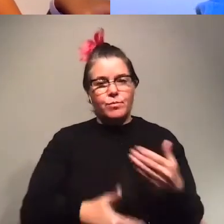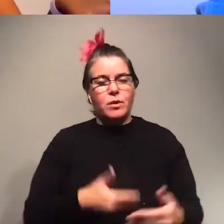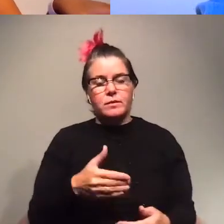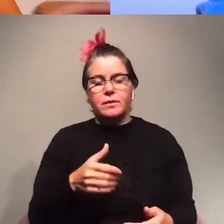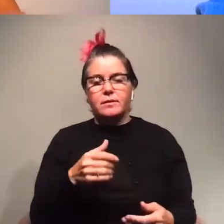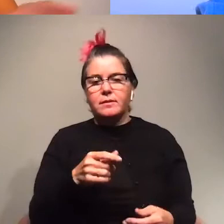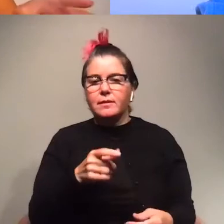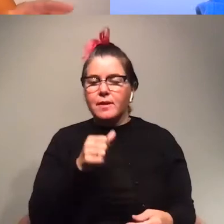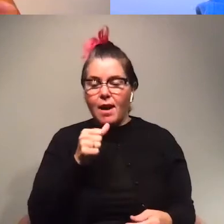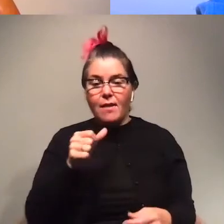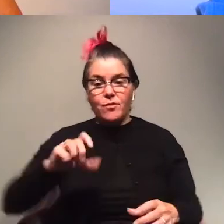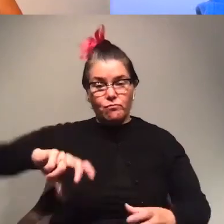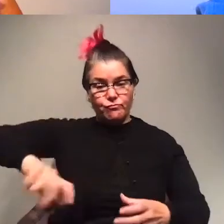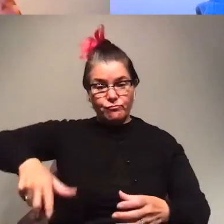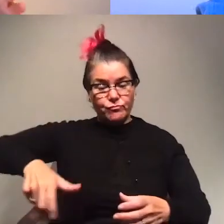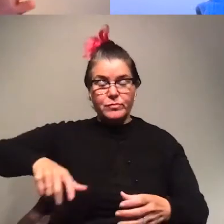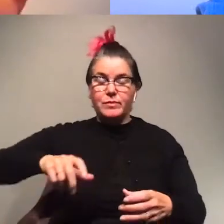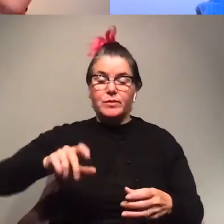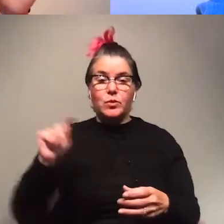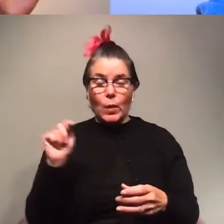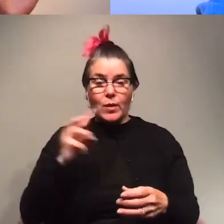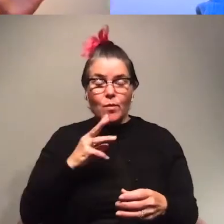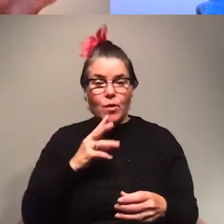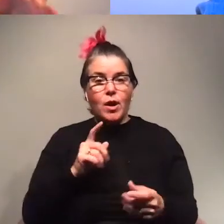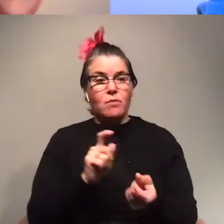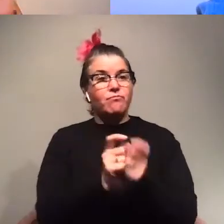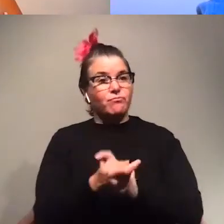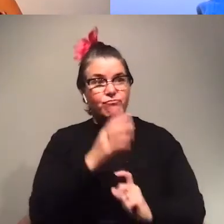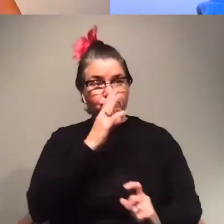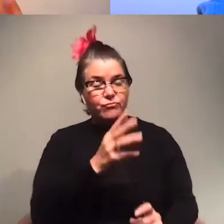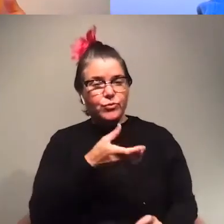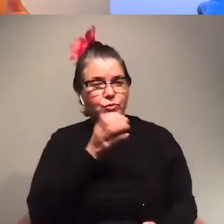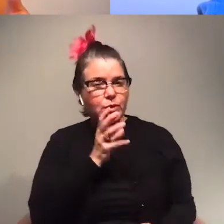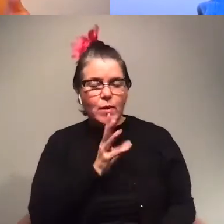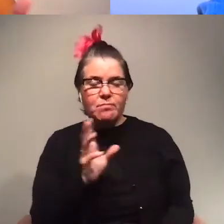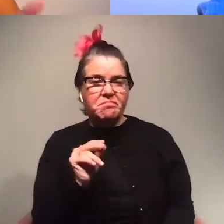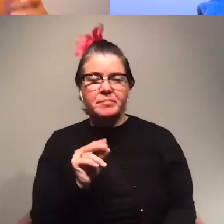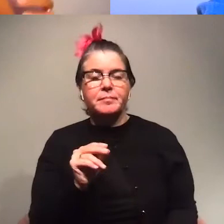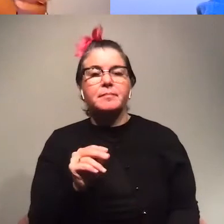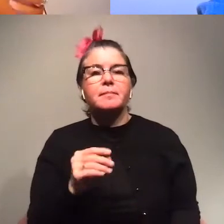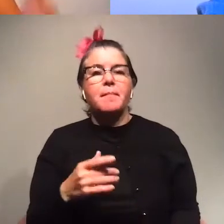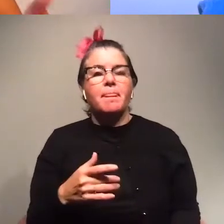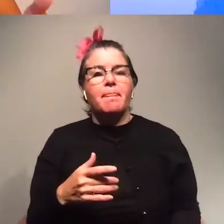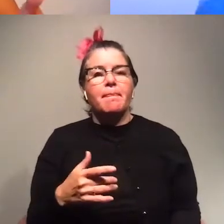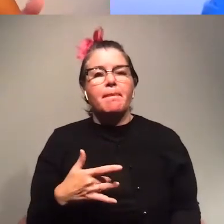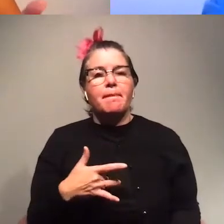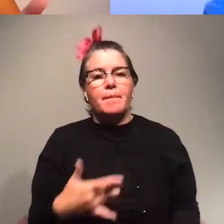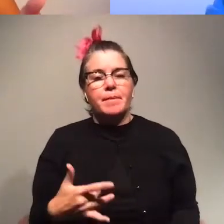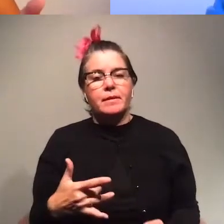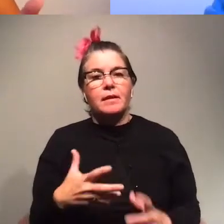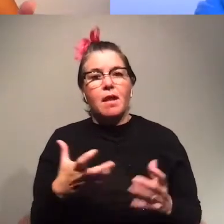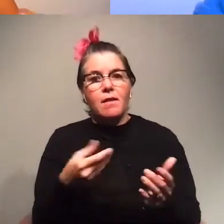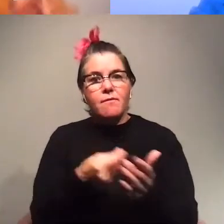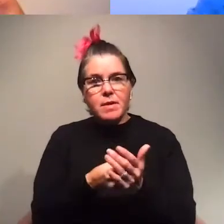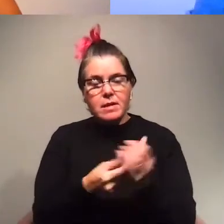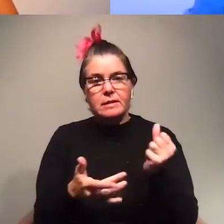your sink in your toilet and convert it directly into drinking water. That's only really in places where they have a lot of money and technology